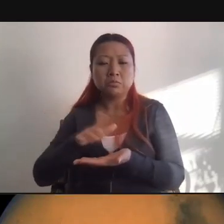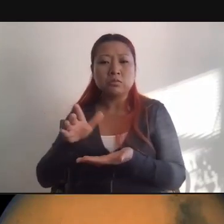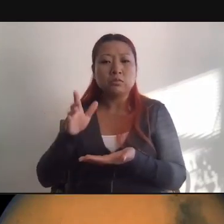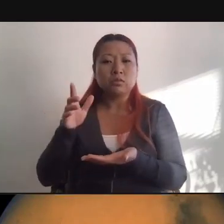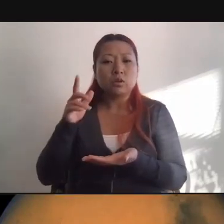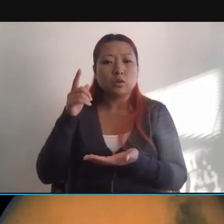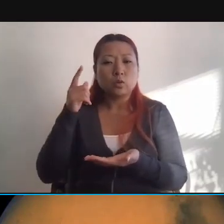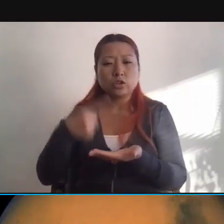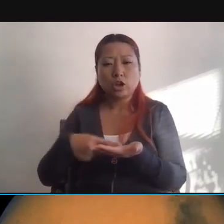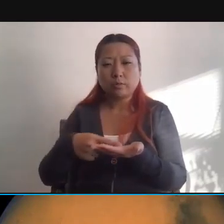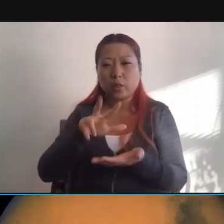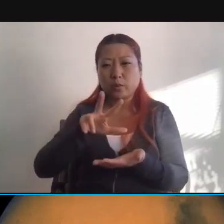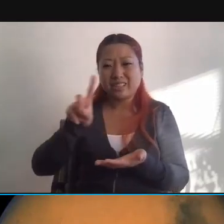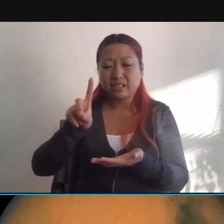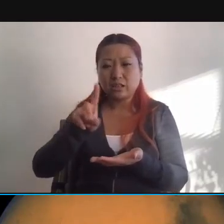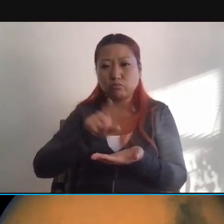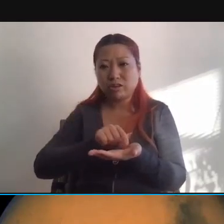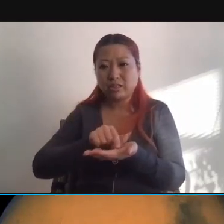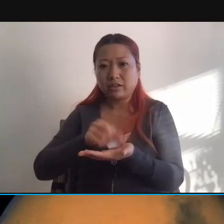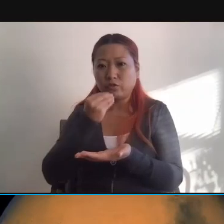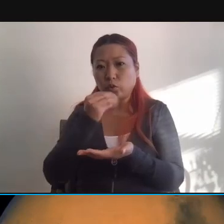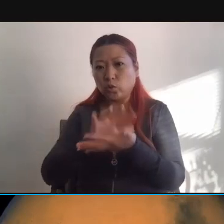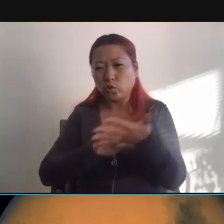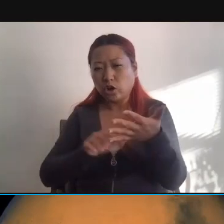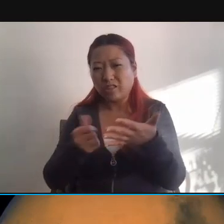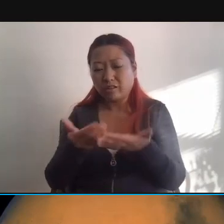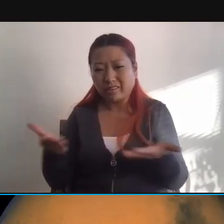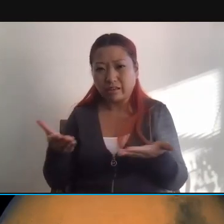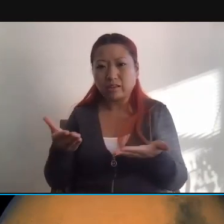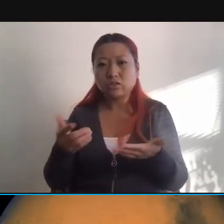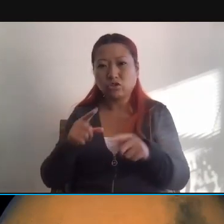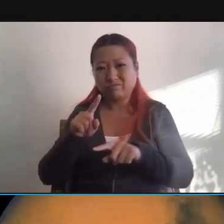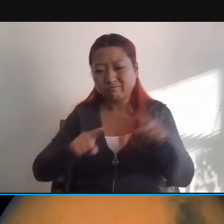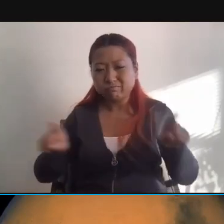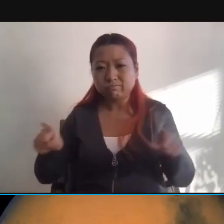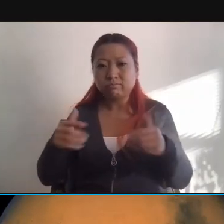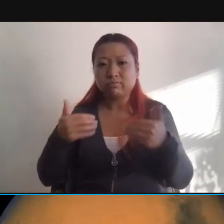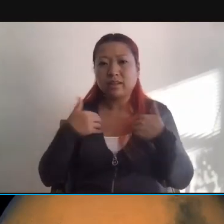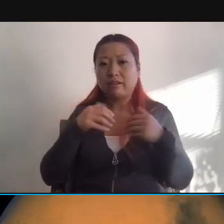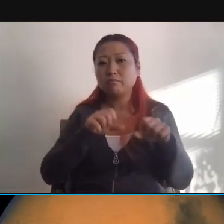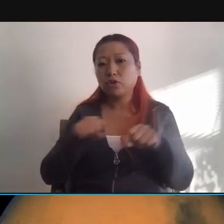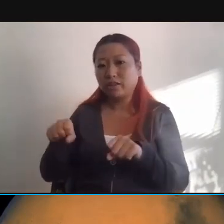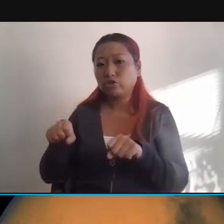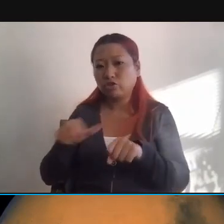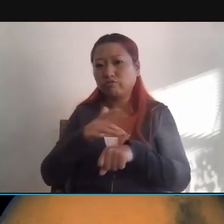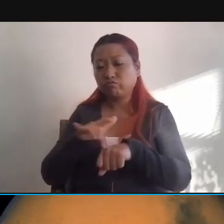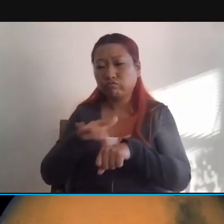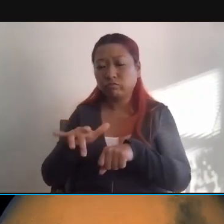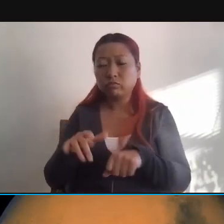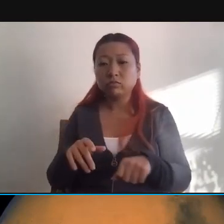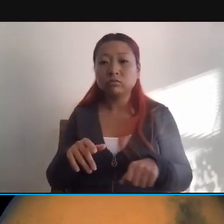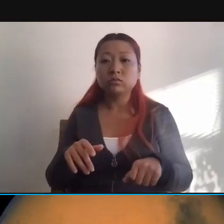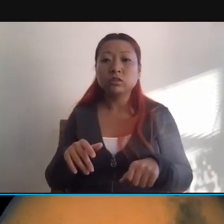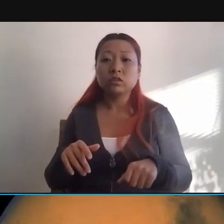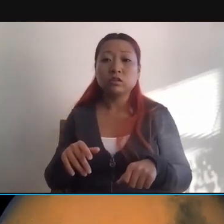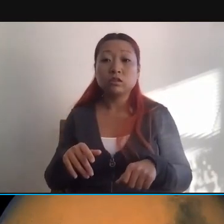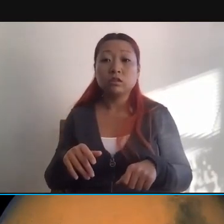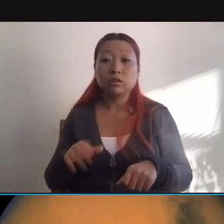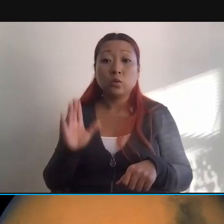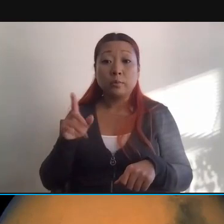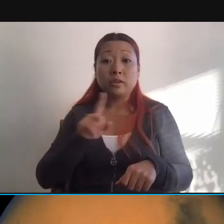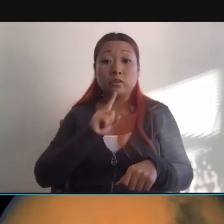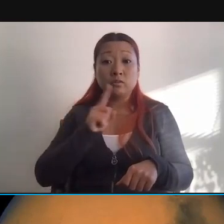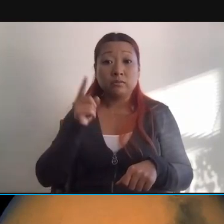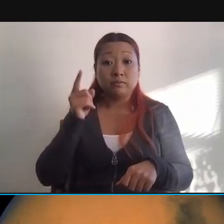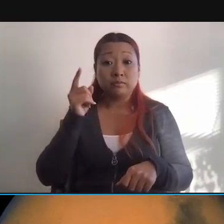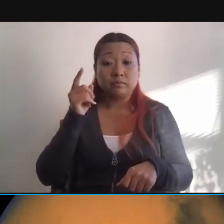things. So there's all kinds of potential, and it'll be really interesting to